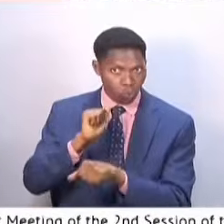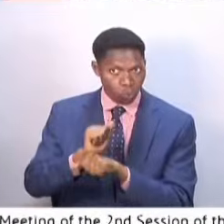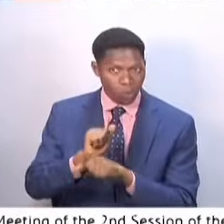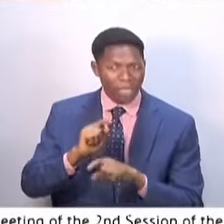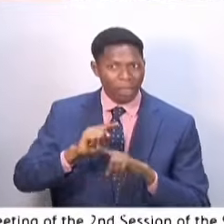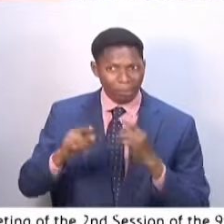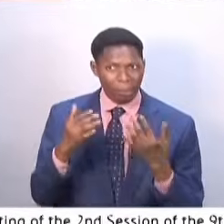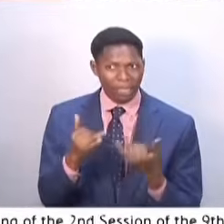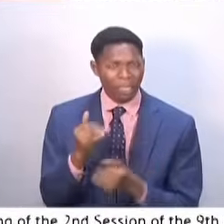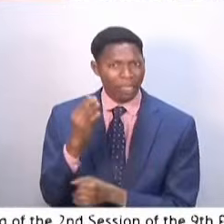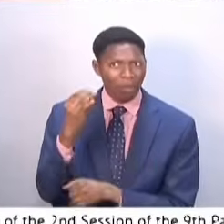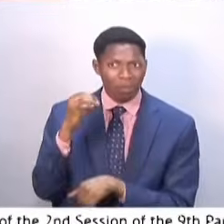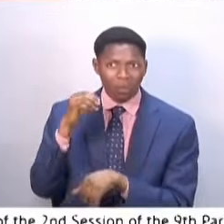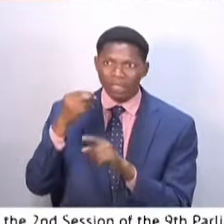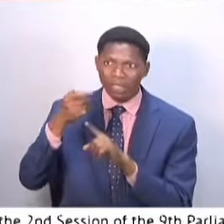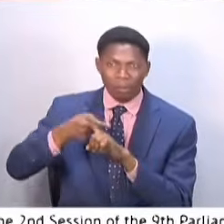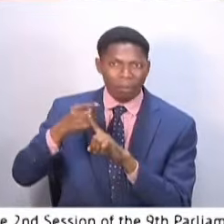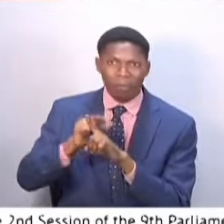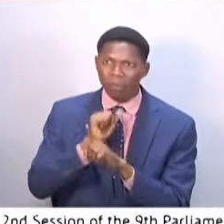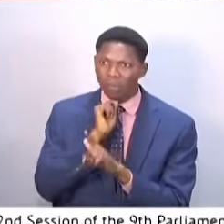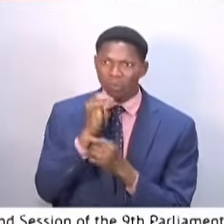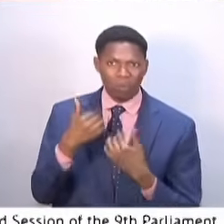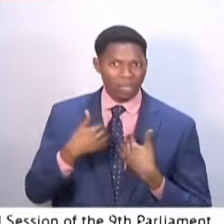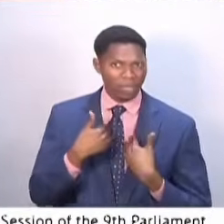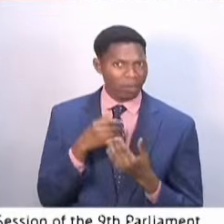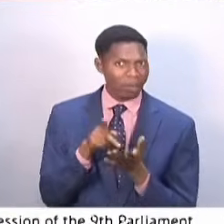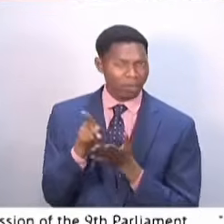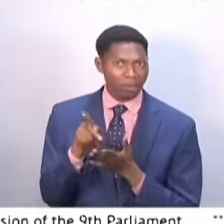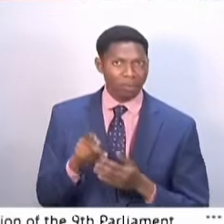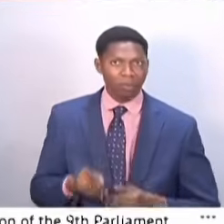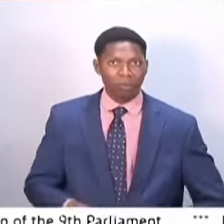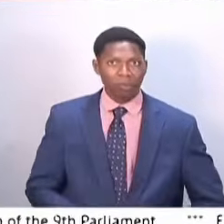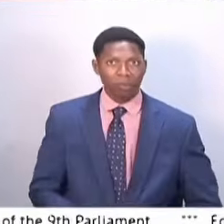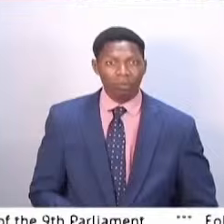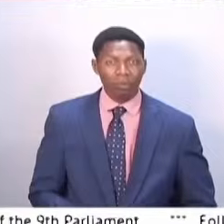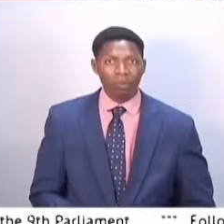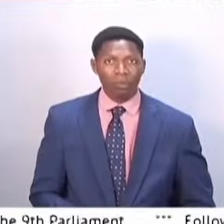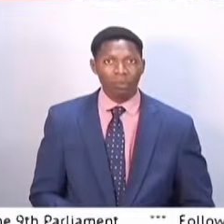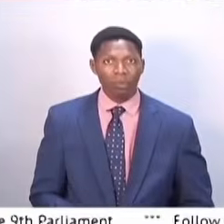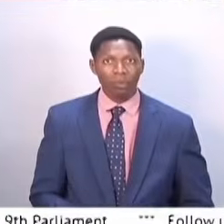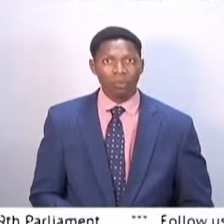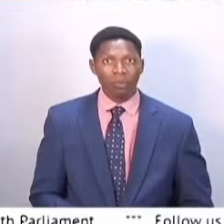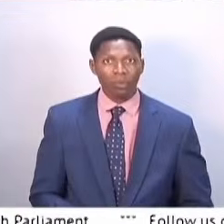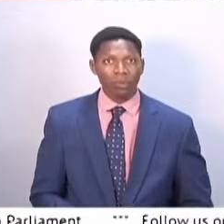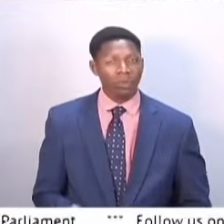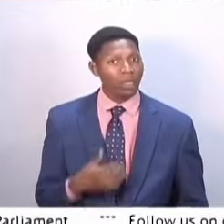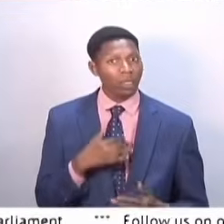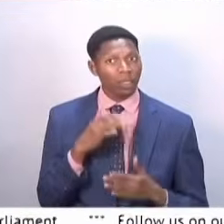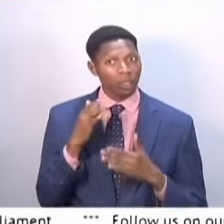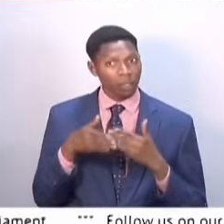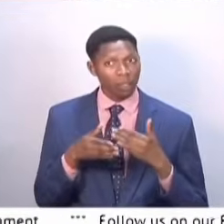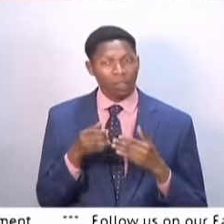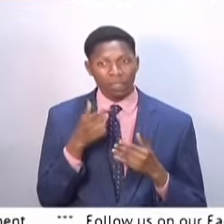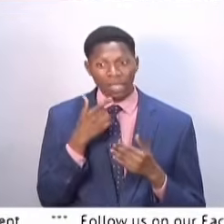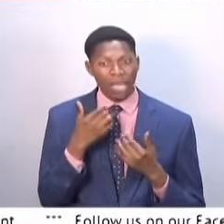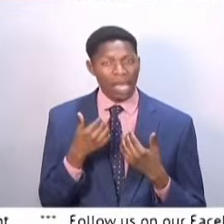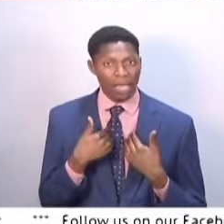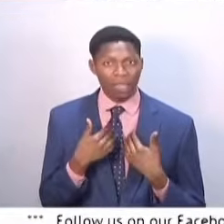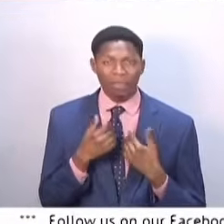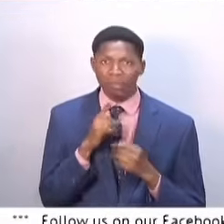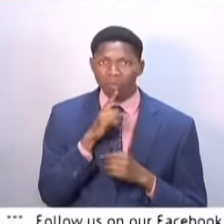for 14 months they've been working and they've not been paid. Mr. Speaker, let me conclude. Let me conclude by saying that, look, there is